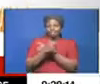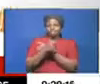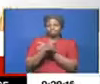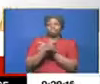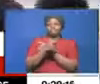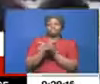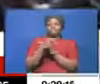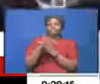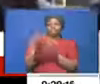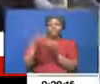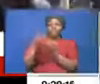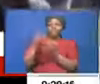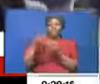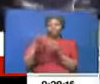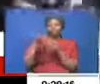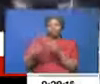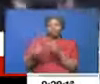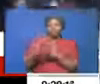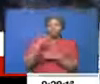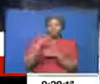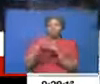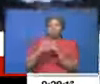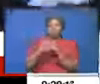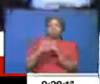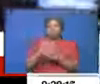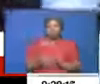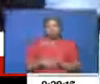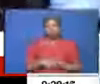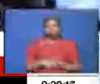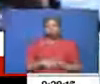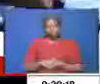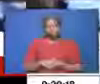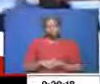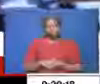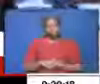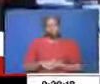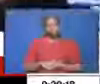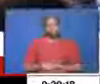2,800 shillings. All right.